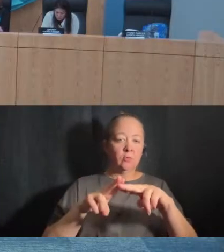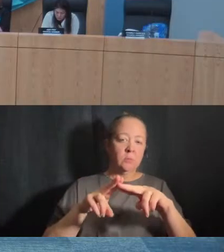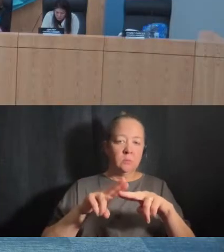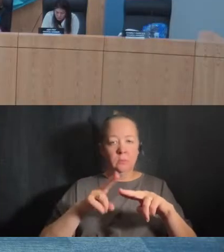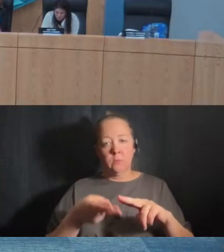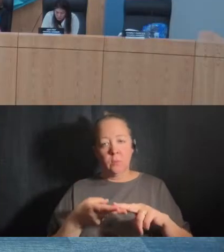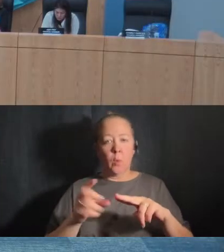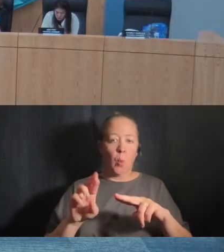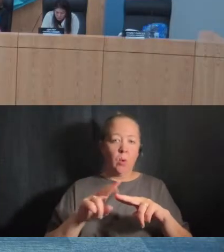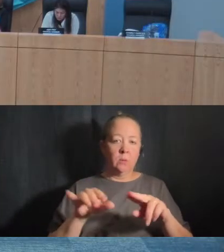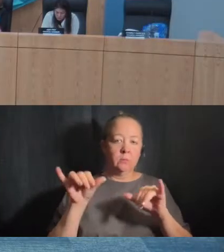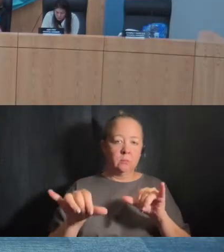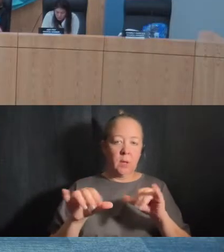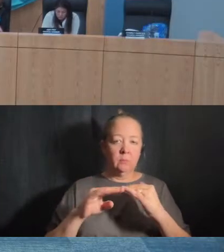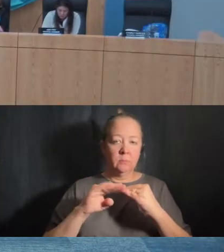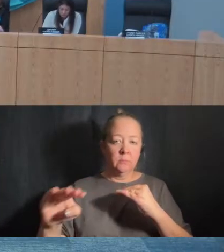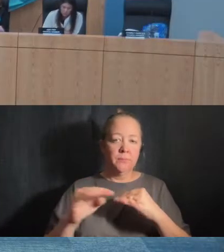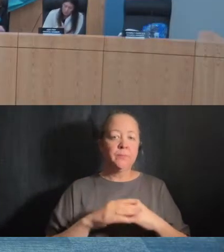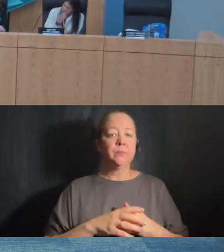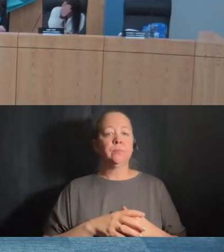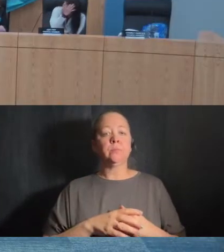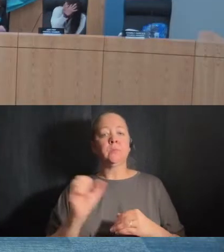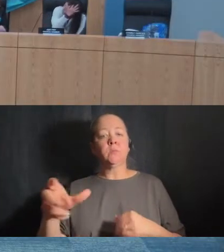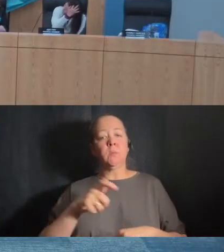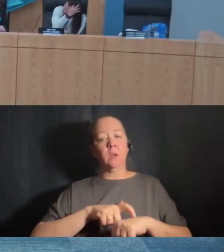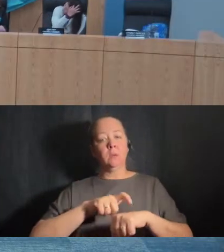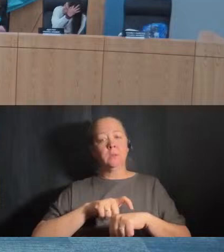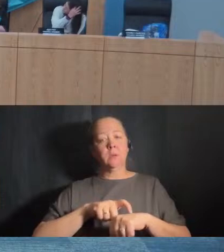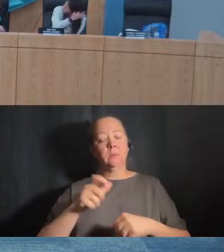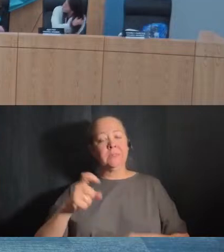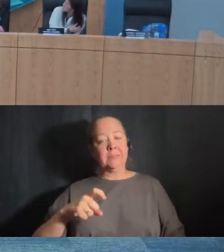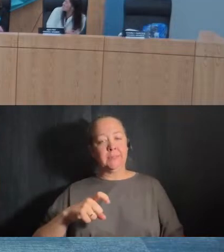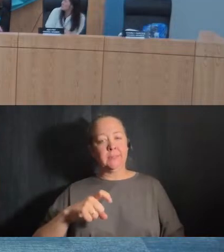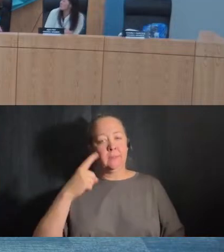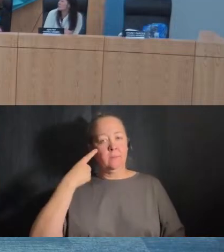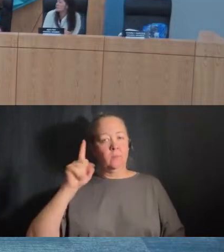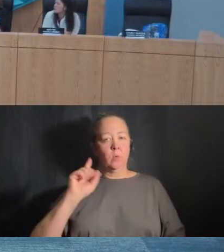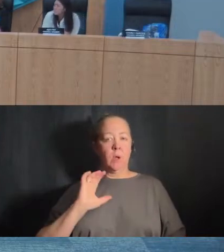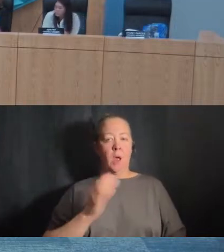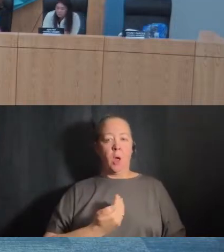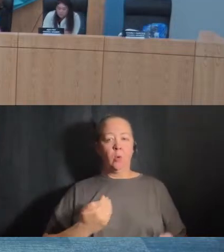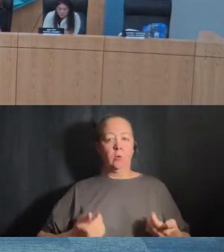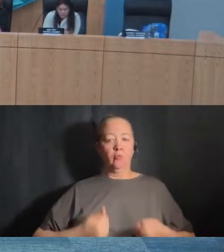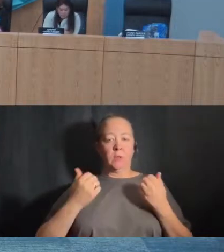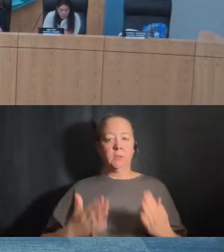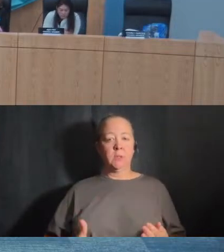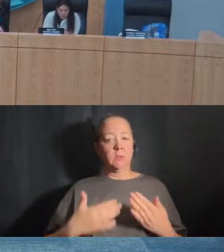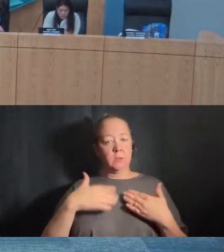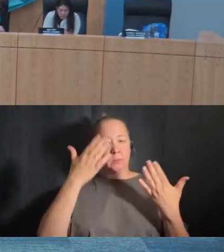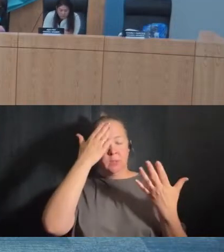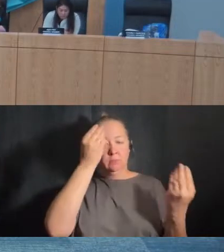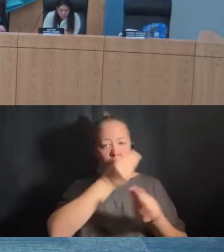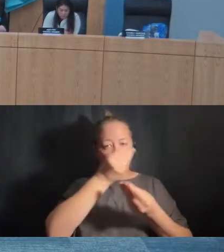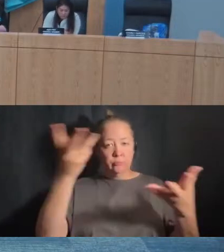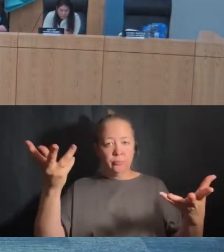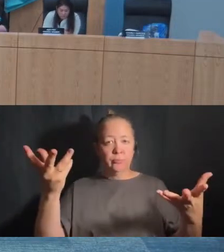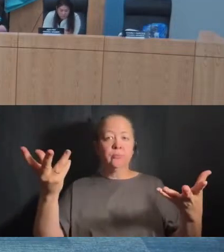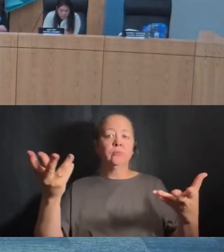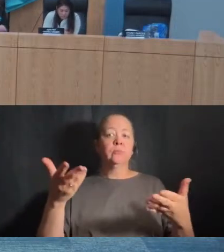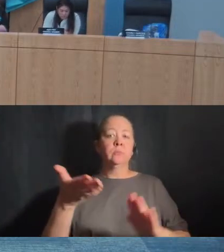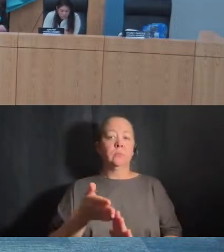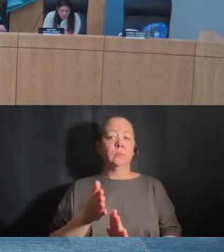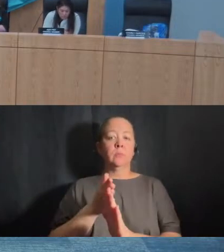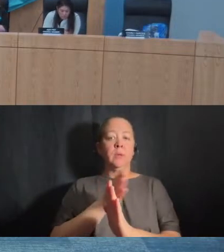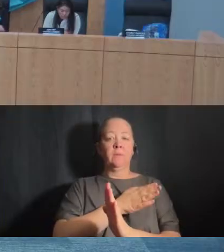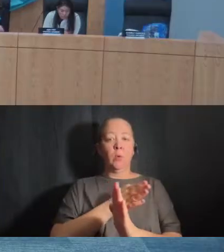same. So the time is needed for our residents to be informed about this prior to me